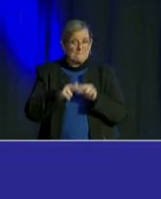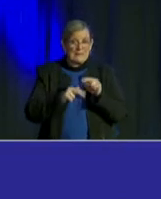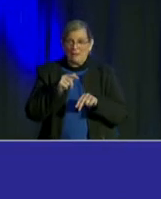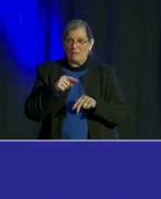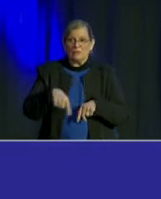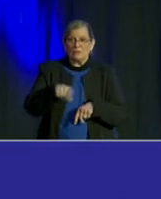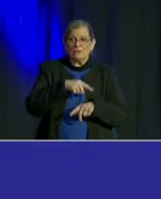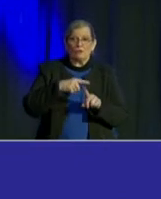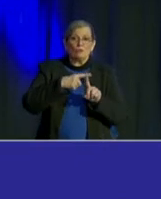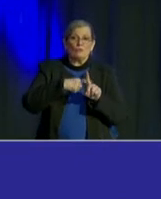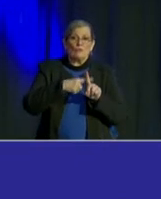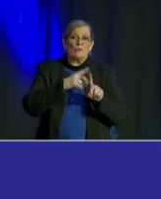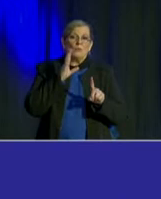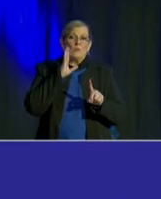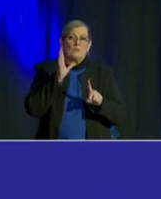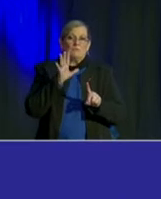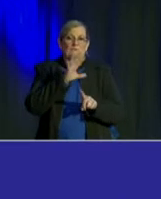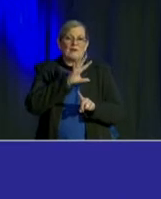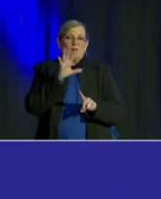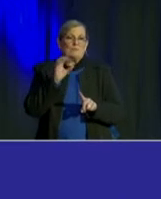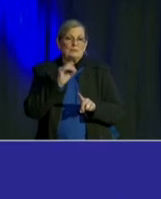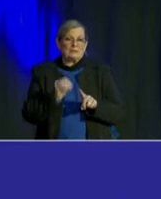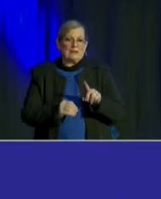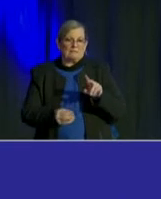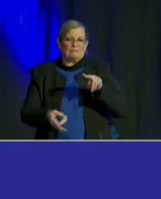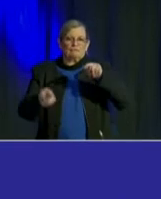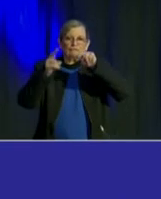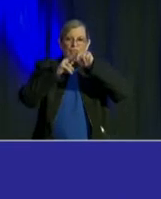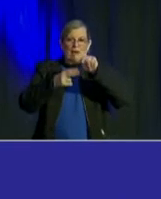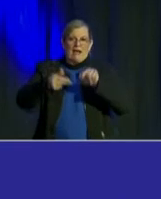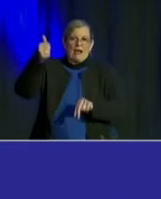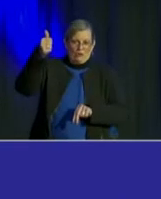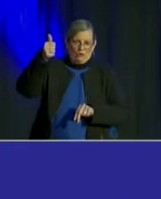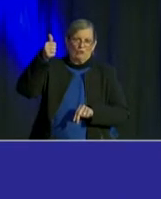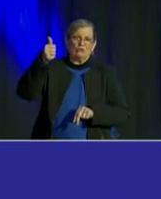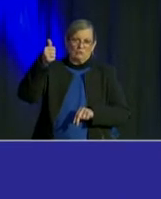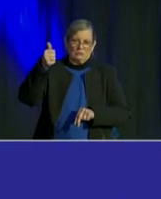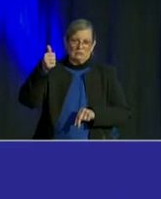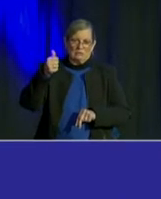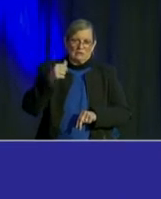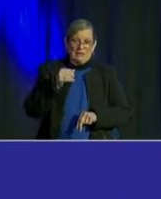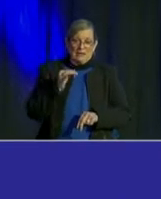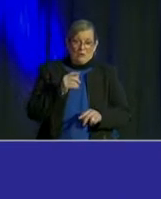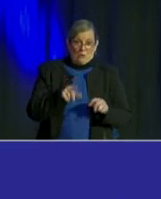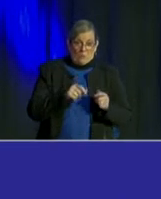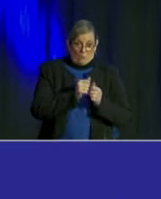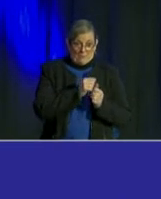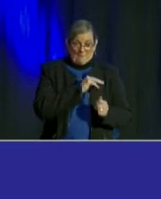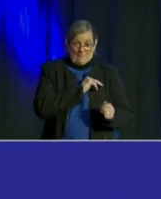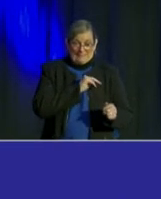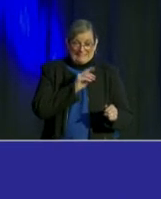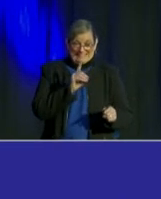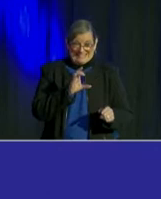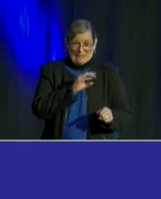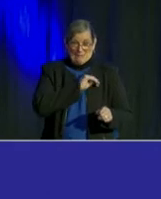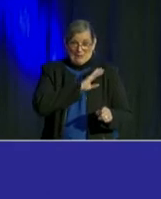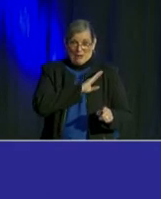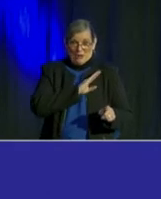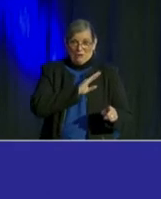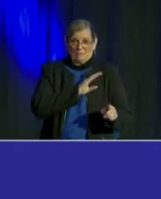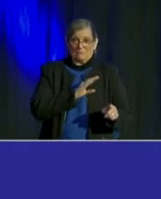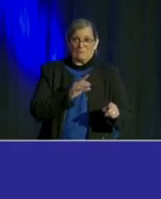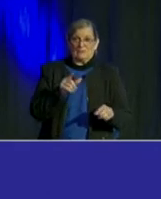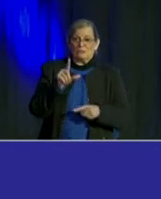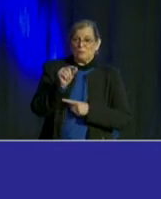be 5% higher. Now, what Mayor Bowser did in this very hall in 2019, when she started